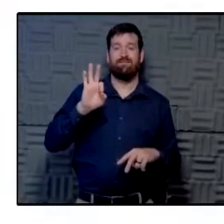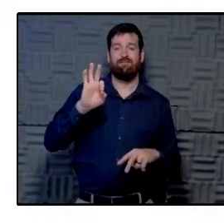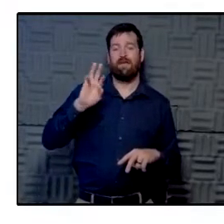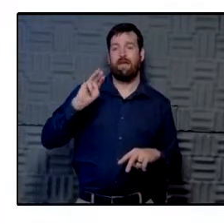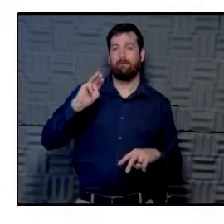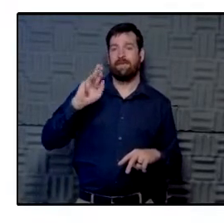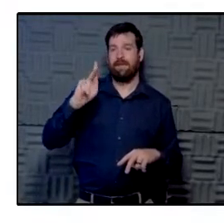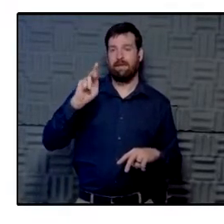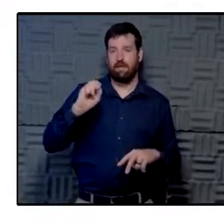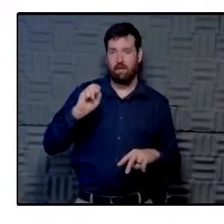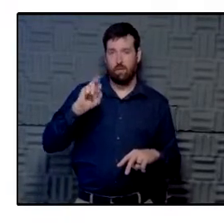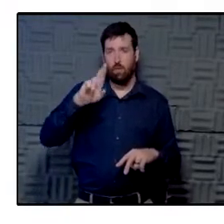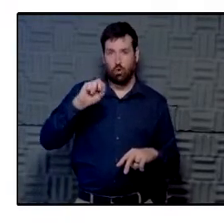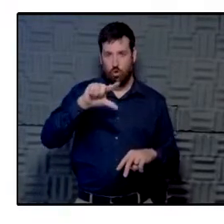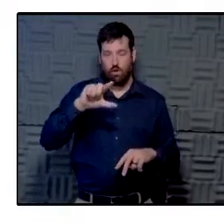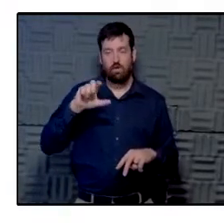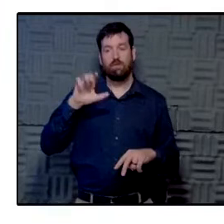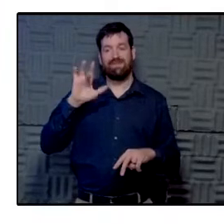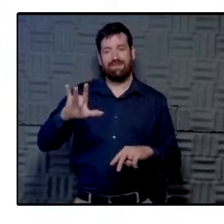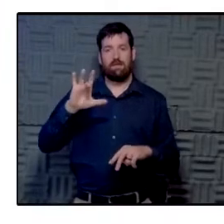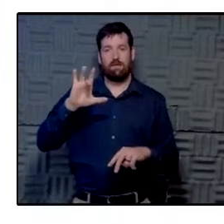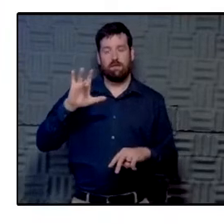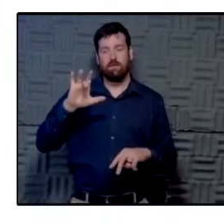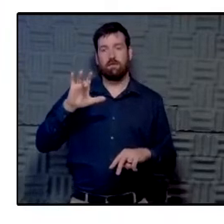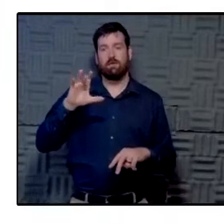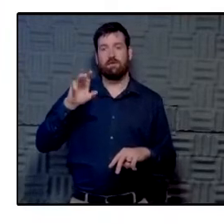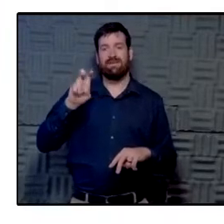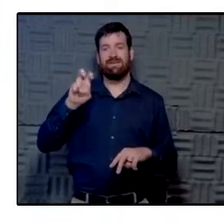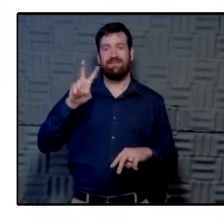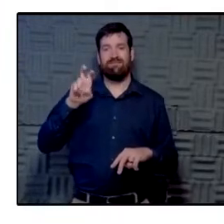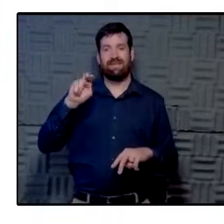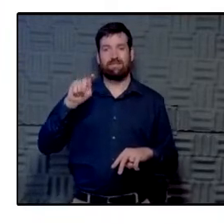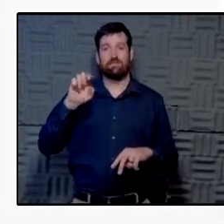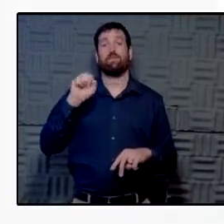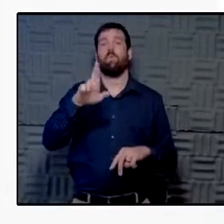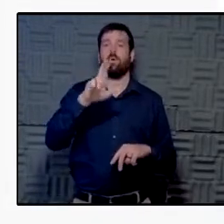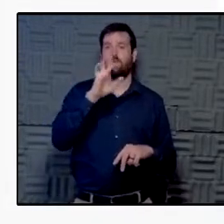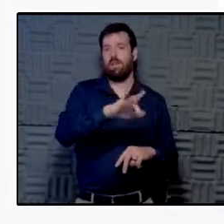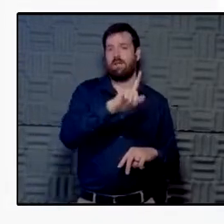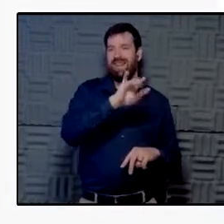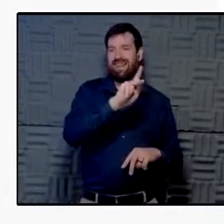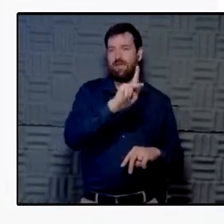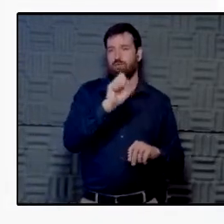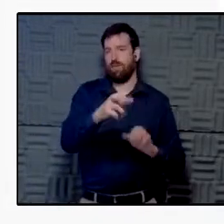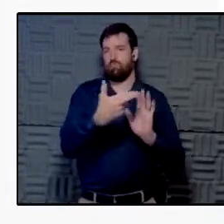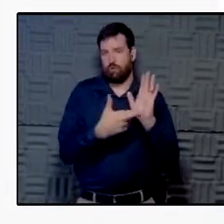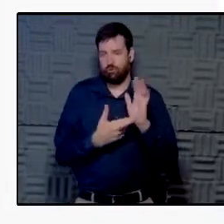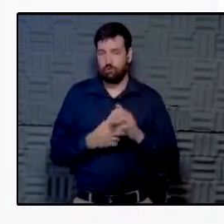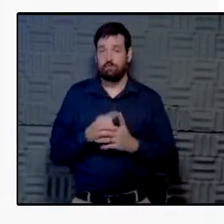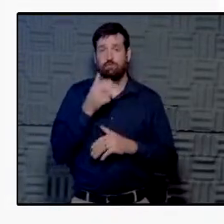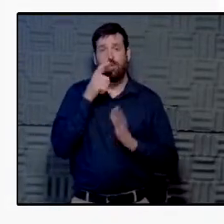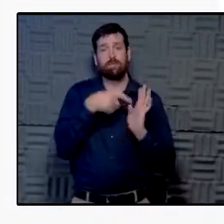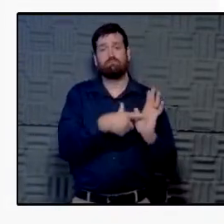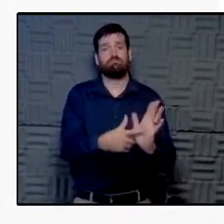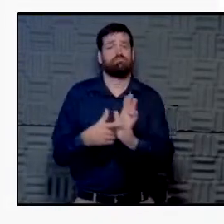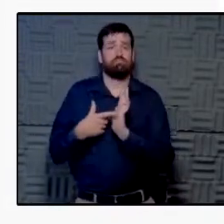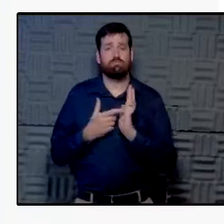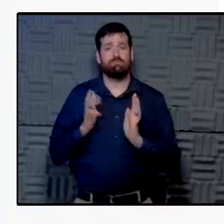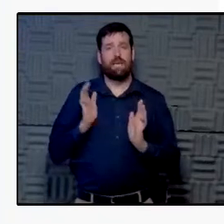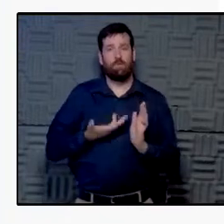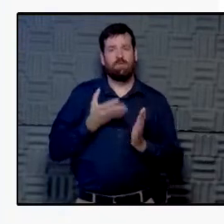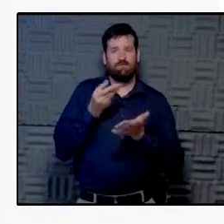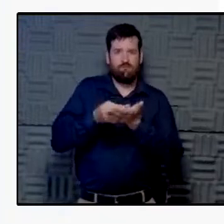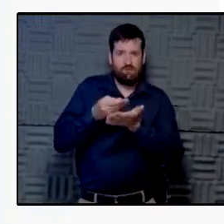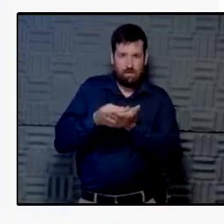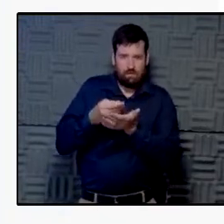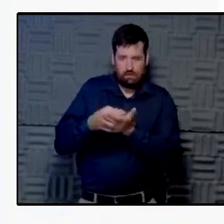www.efmk.org, and click on events, or this link will get you there as well, and you can register. We'll be highlighting our Fund a Need. We've got